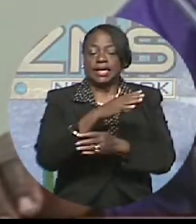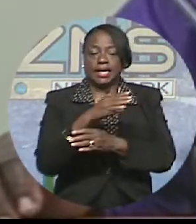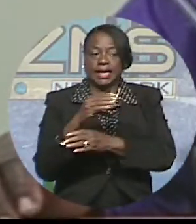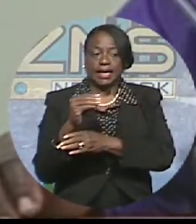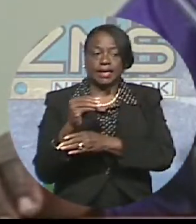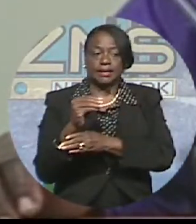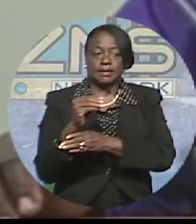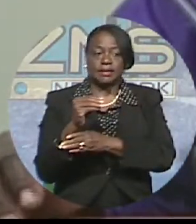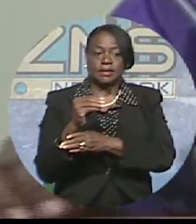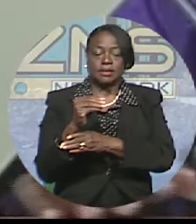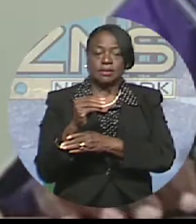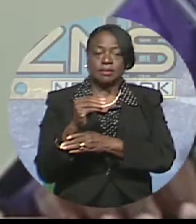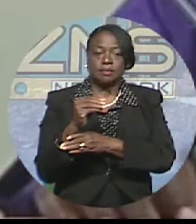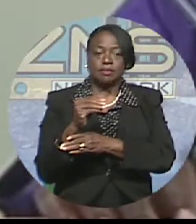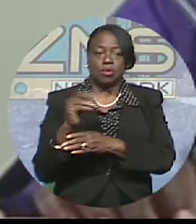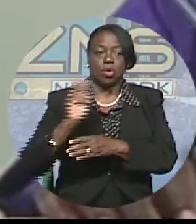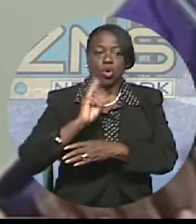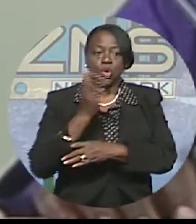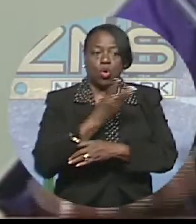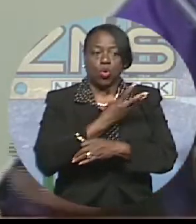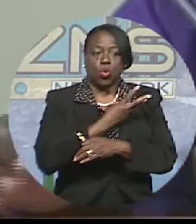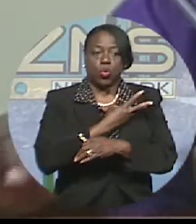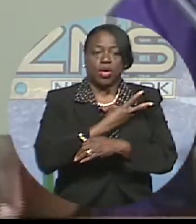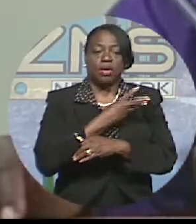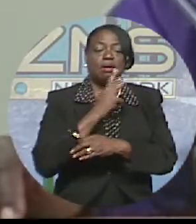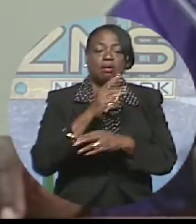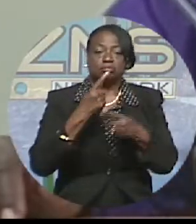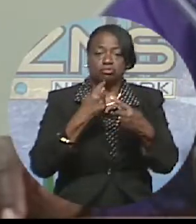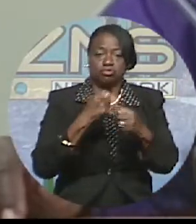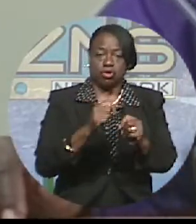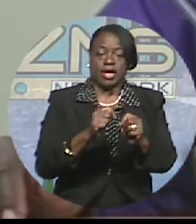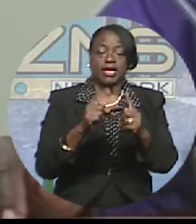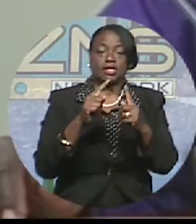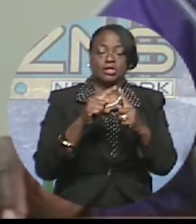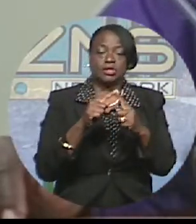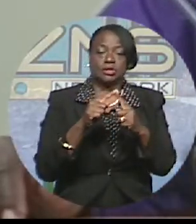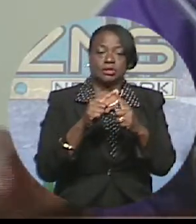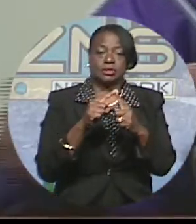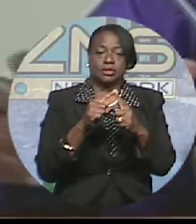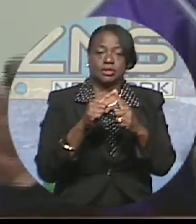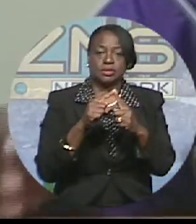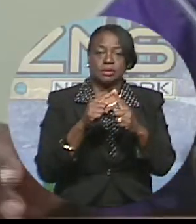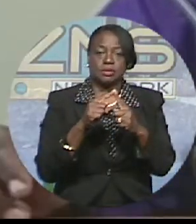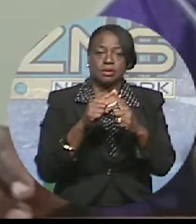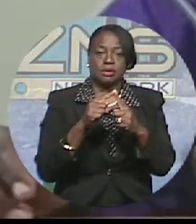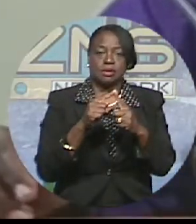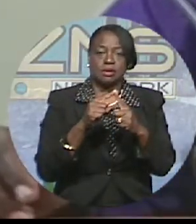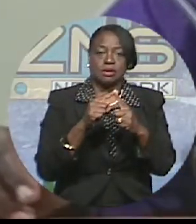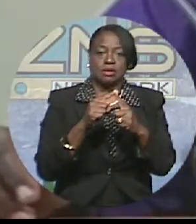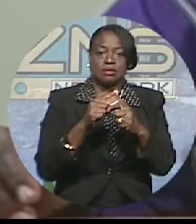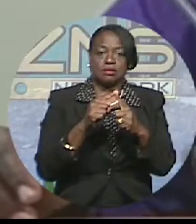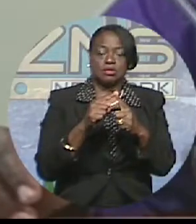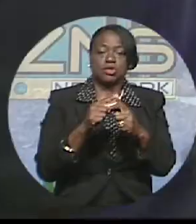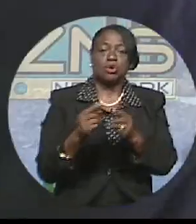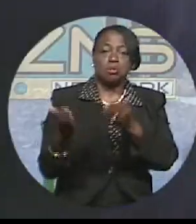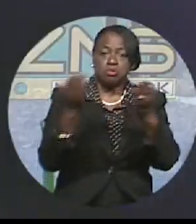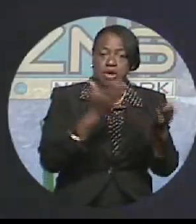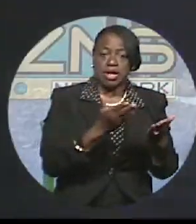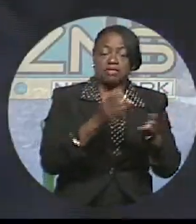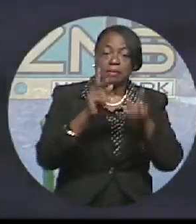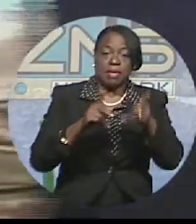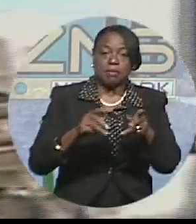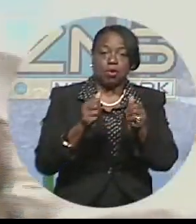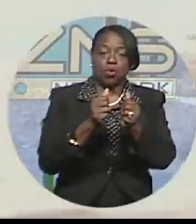course, we are relentless in our efforts and our pursuit to really uncover these drugs and, of course, bring the perpetrators to justice.